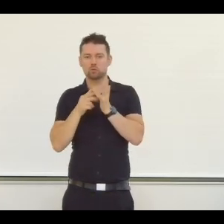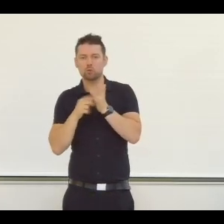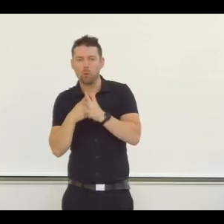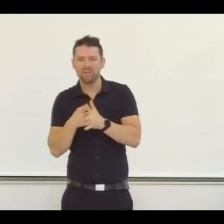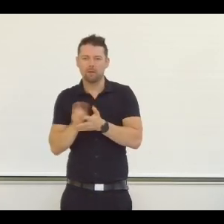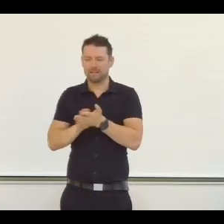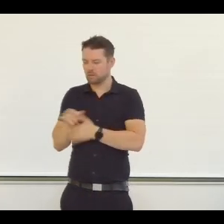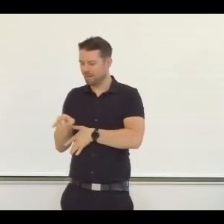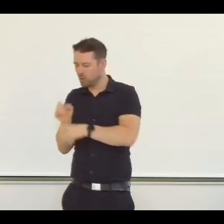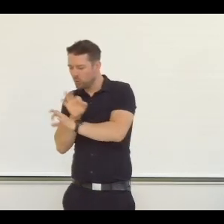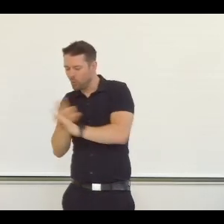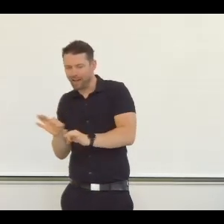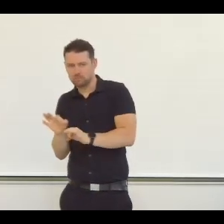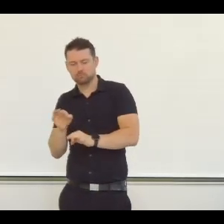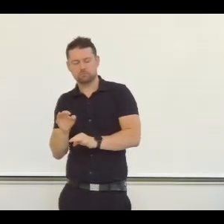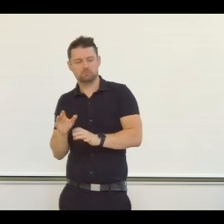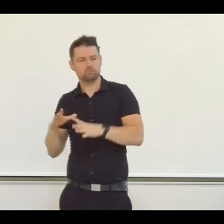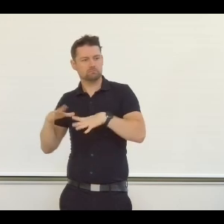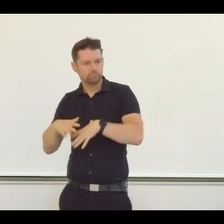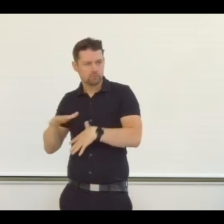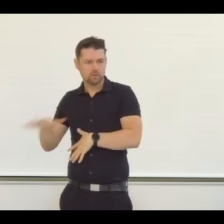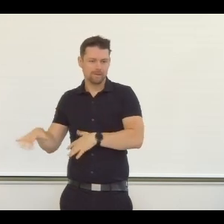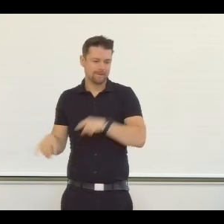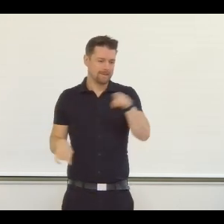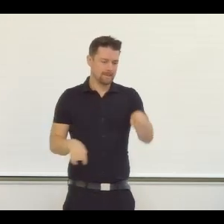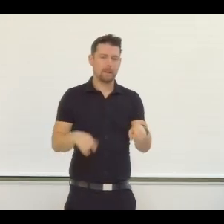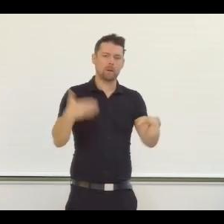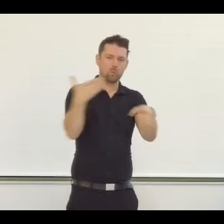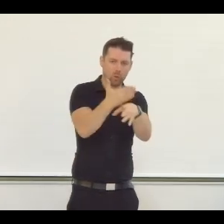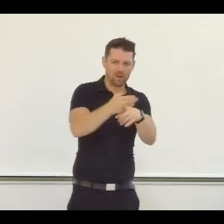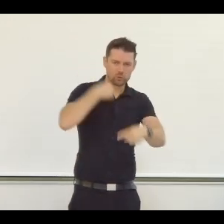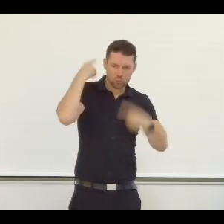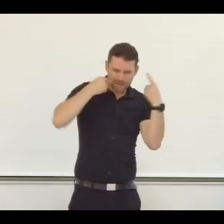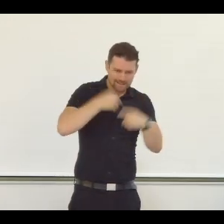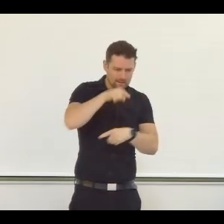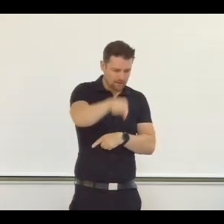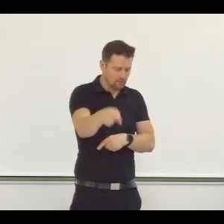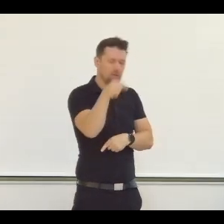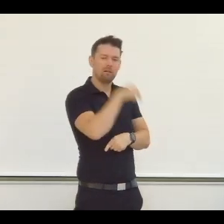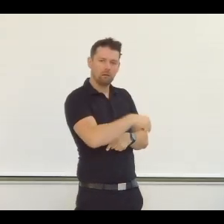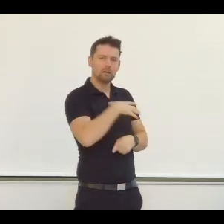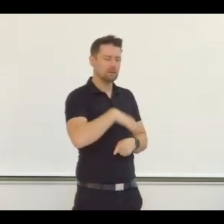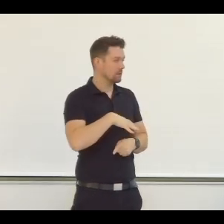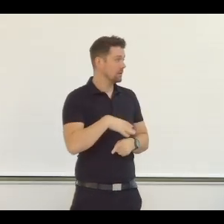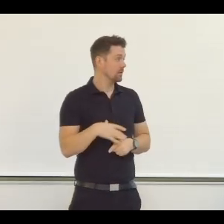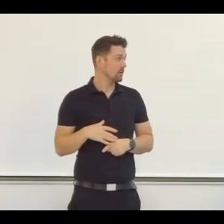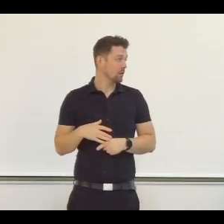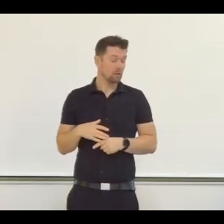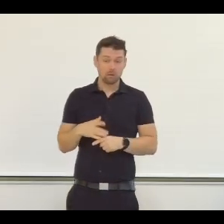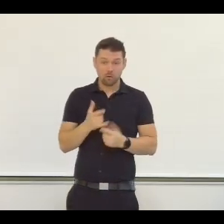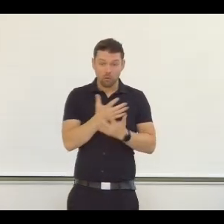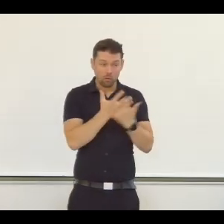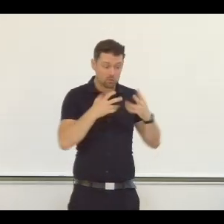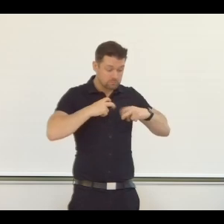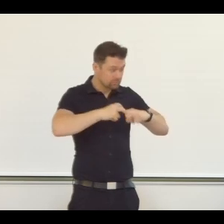areas versus some areas where there's lots of work and lots of noise. One of the common themes that we found in our literature research